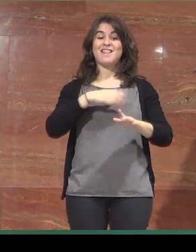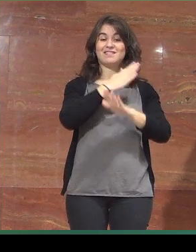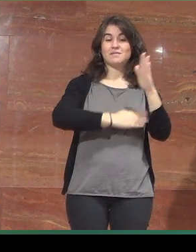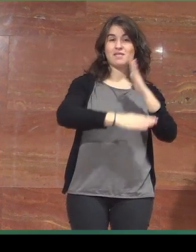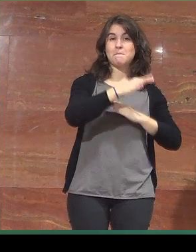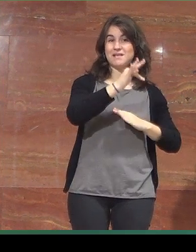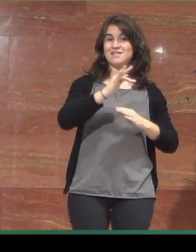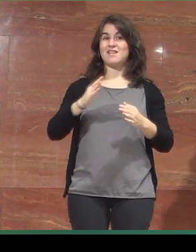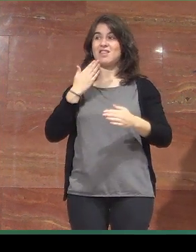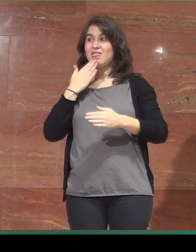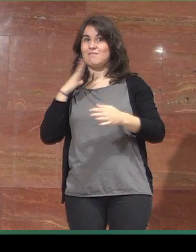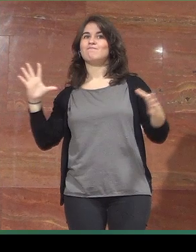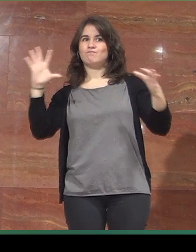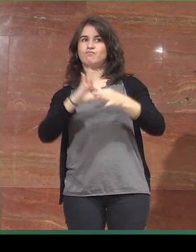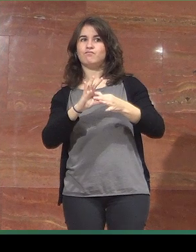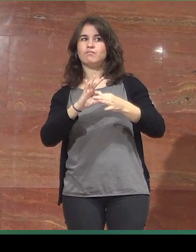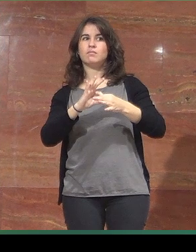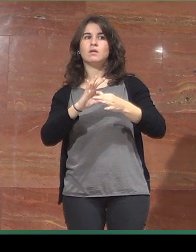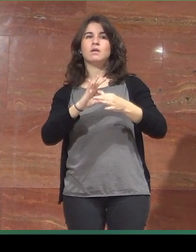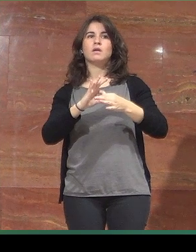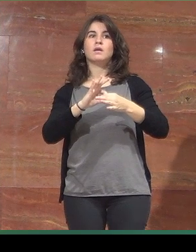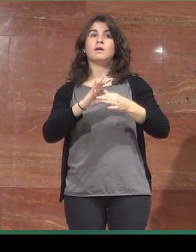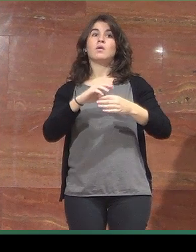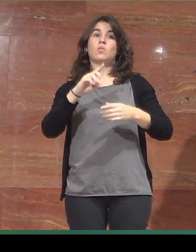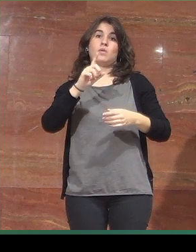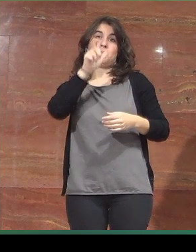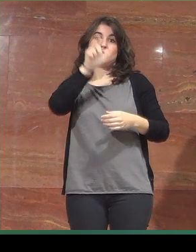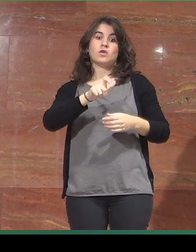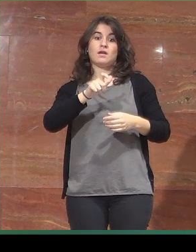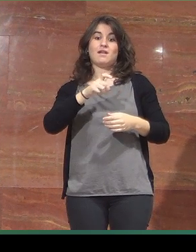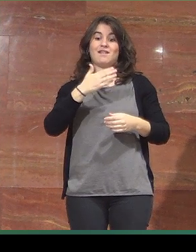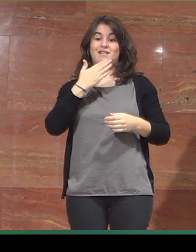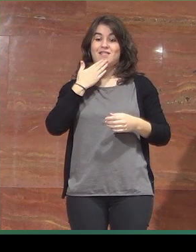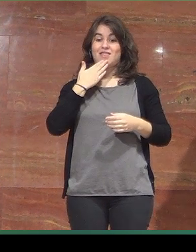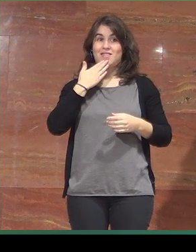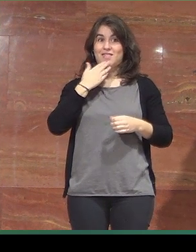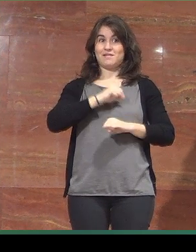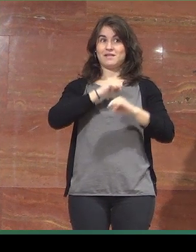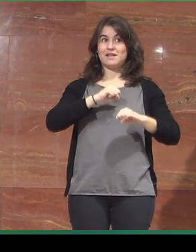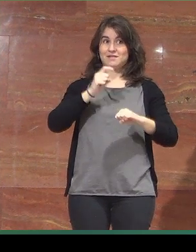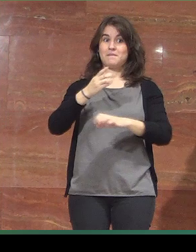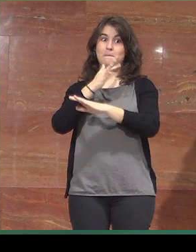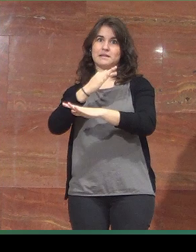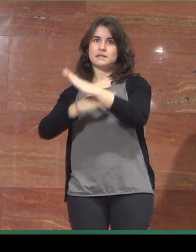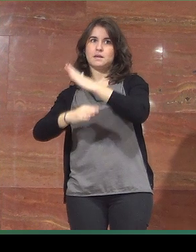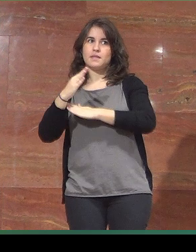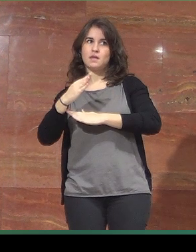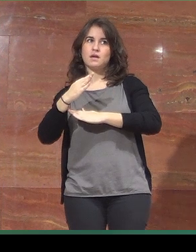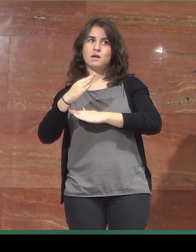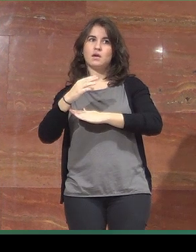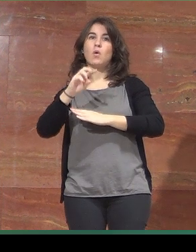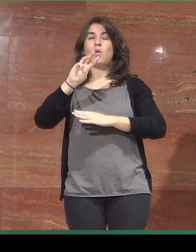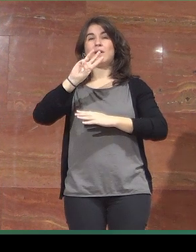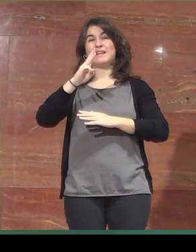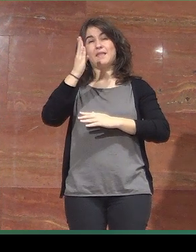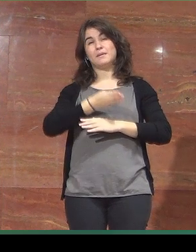of disabled people are older people, and there is a strong likelihood of conditions like dementia